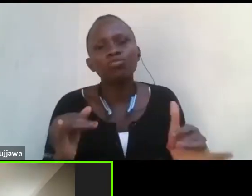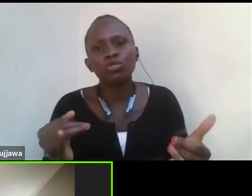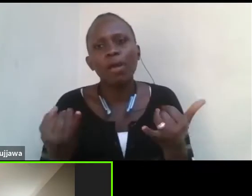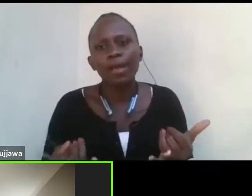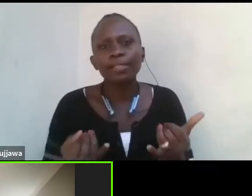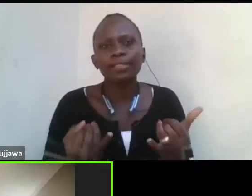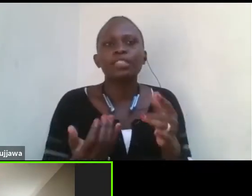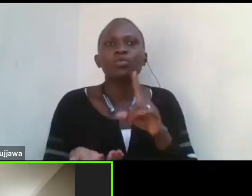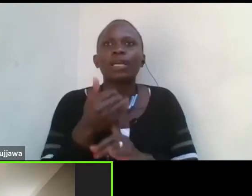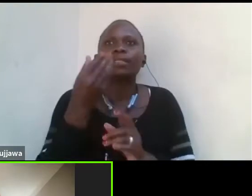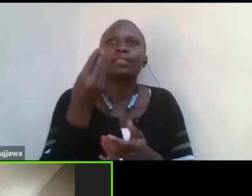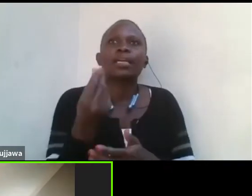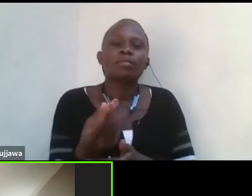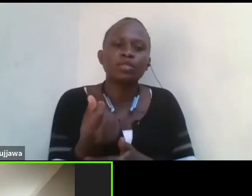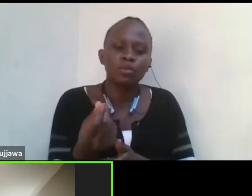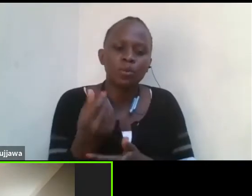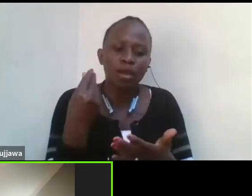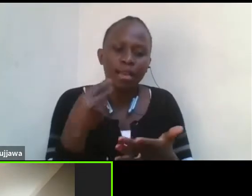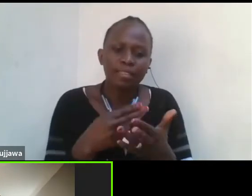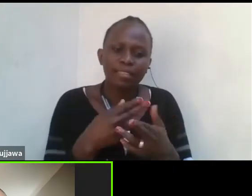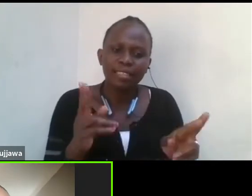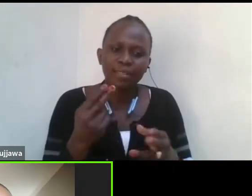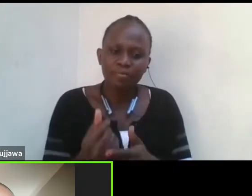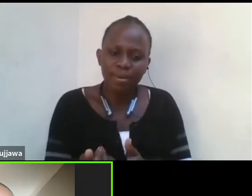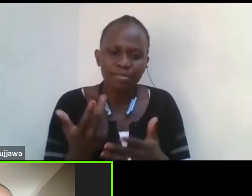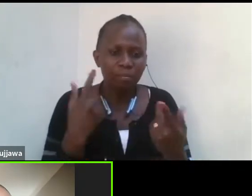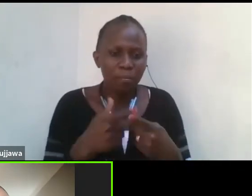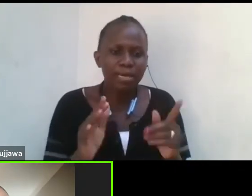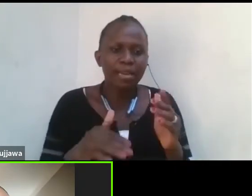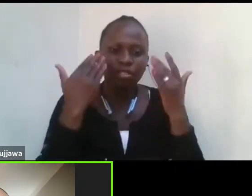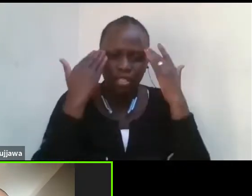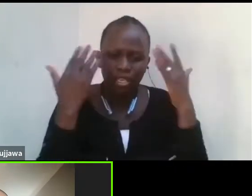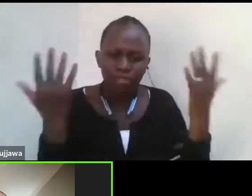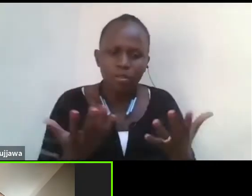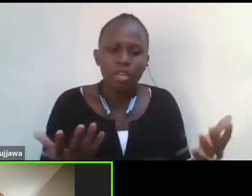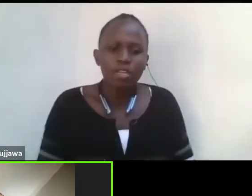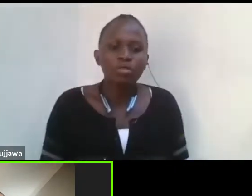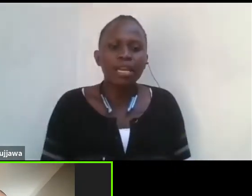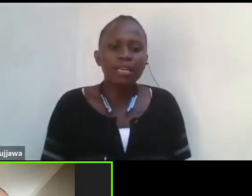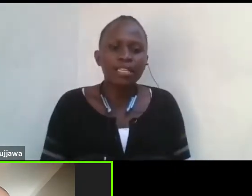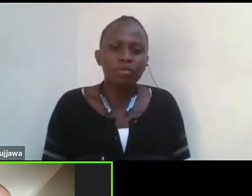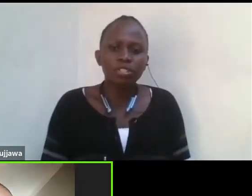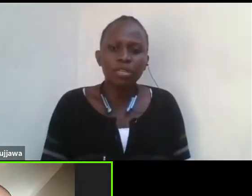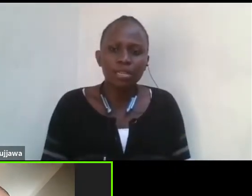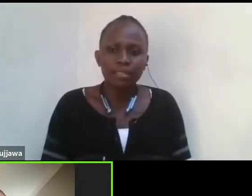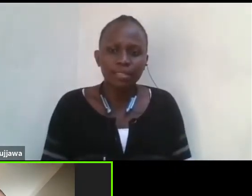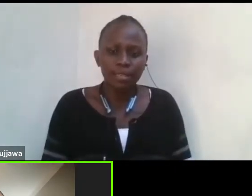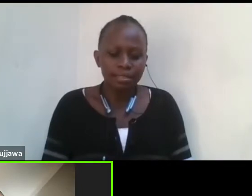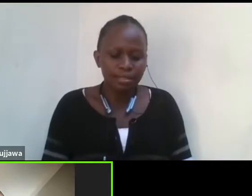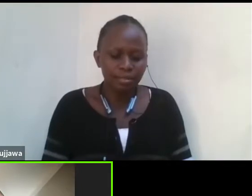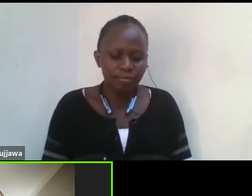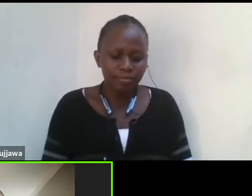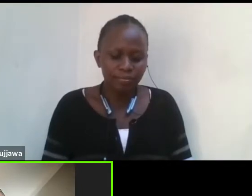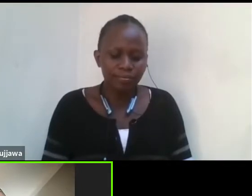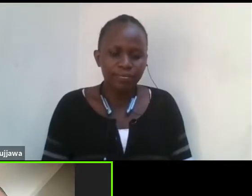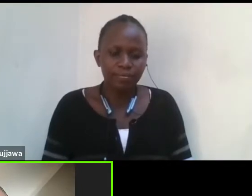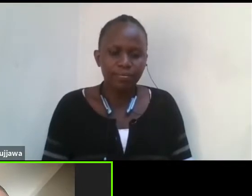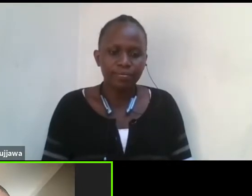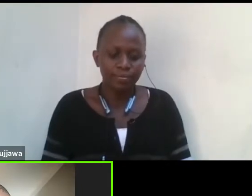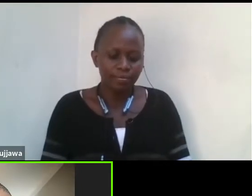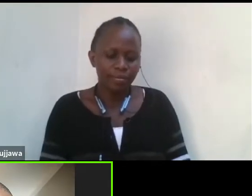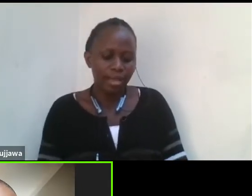because he started doing his production and packaging, but doesn't know where to find money. So if you were to advise our young people, Dr. Maggie, in terms of how